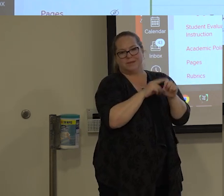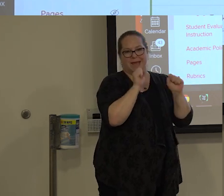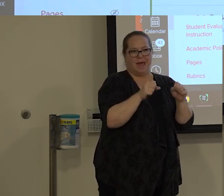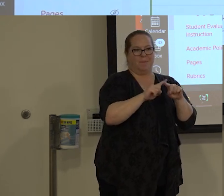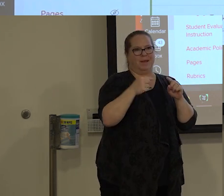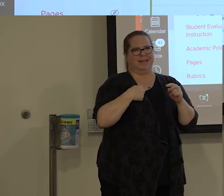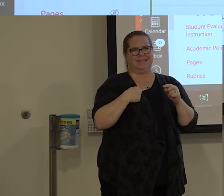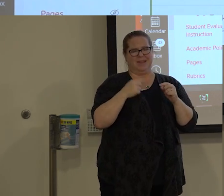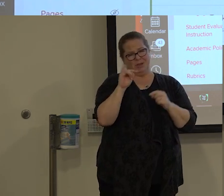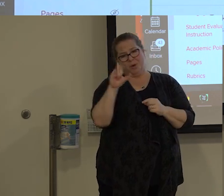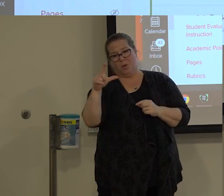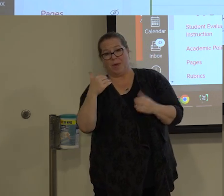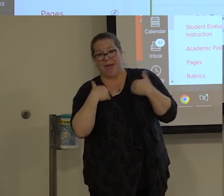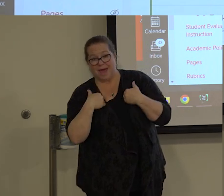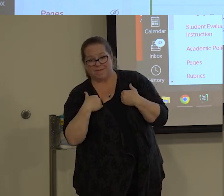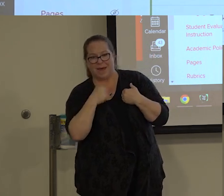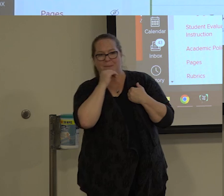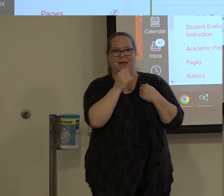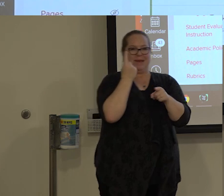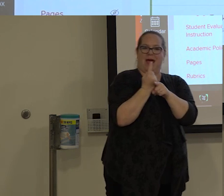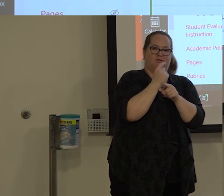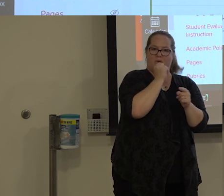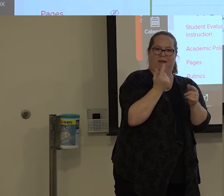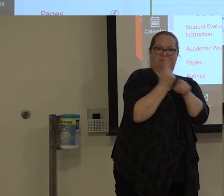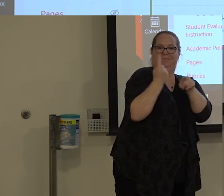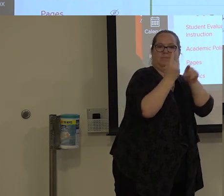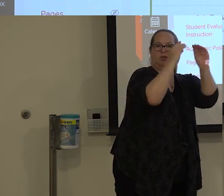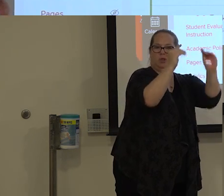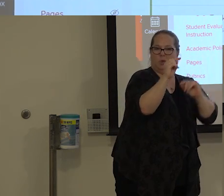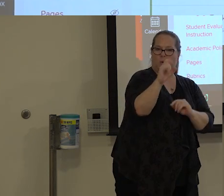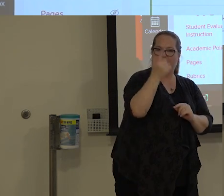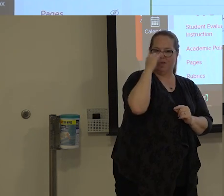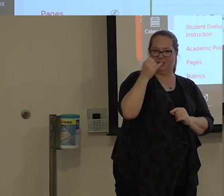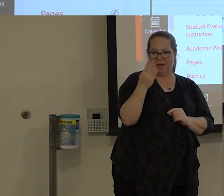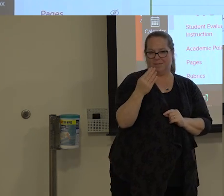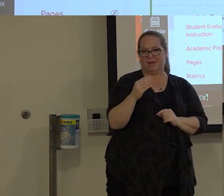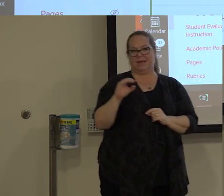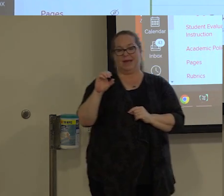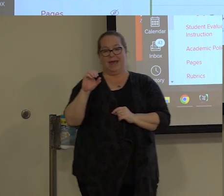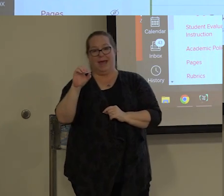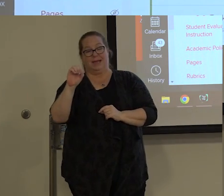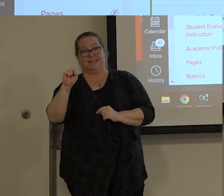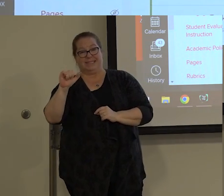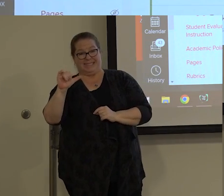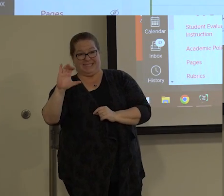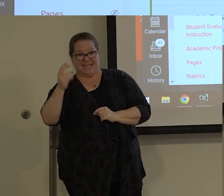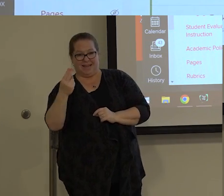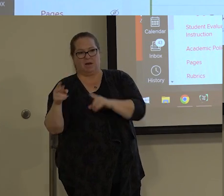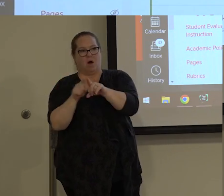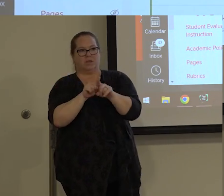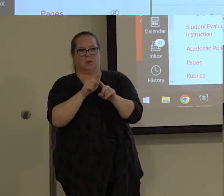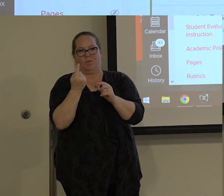that it's the tool that we have and not necessarily the right tool for the right job. Also, synchronous online foreign language teaching only does so much to help curb